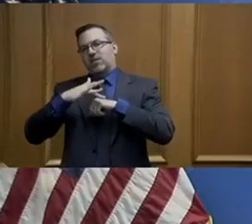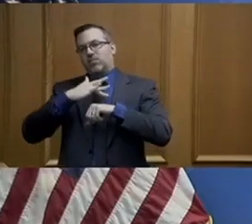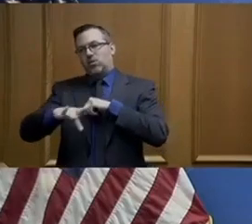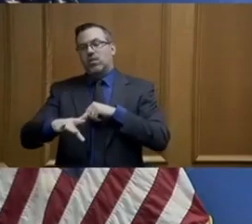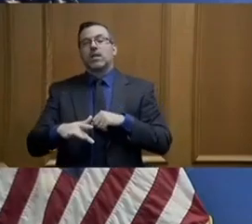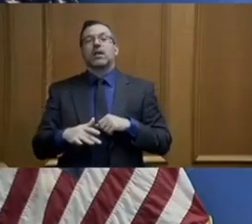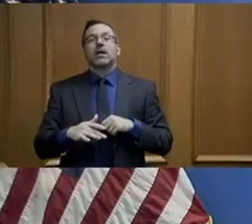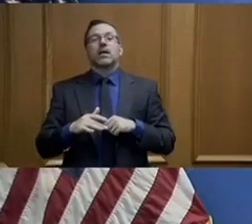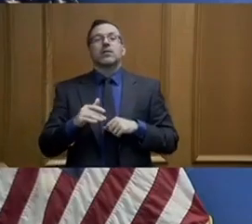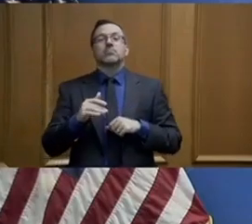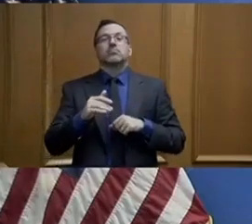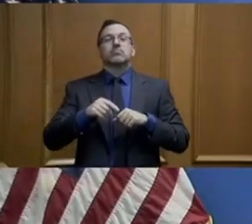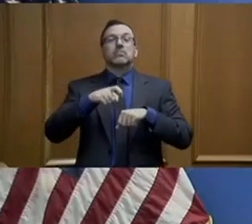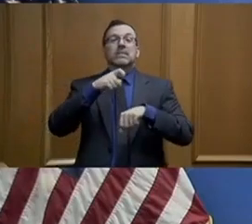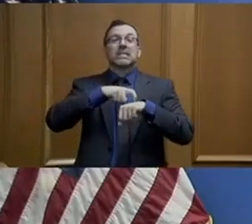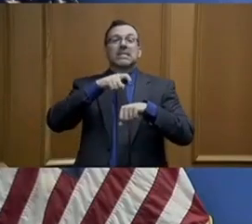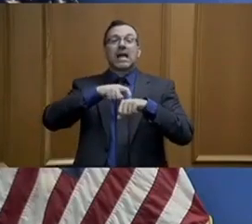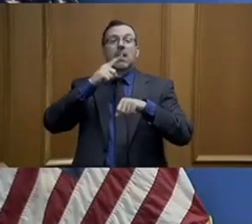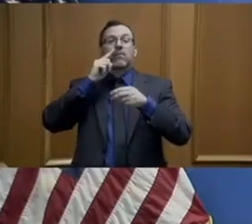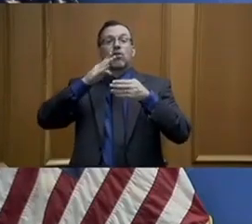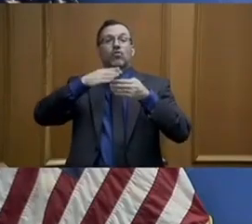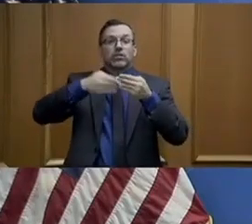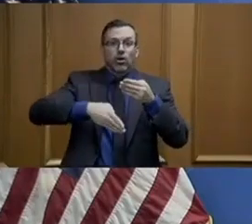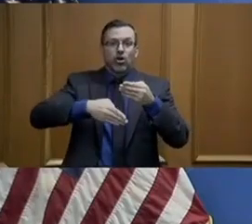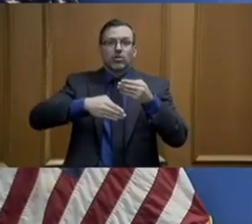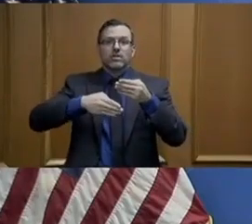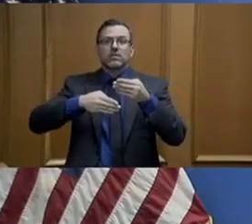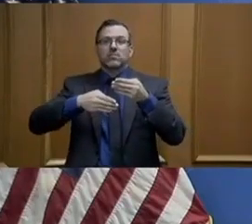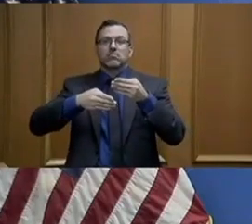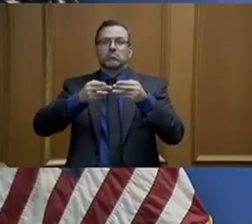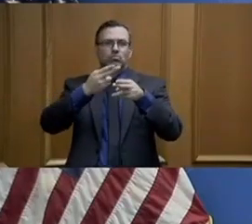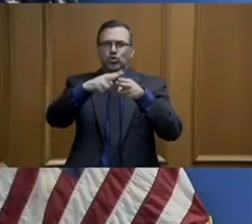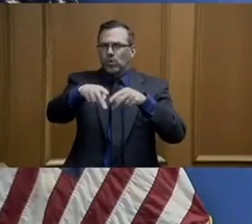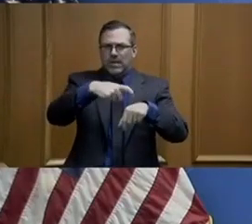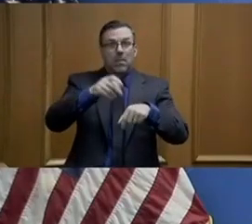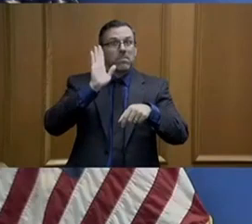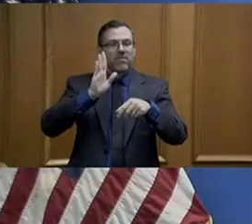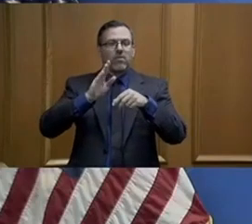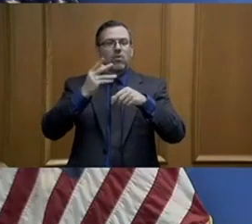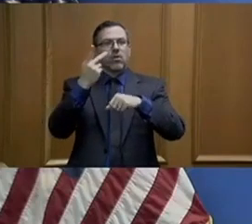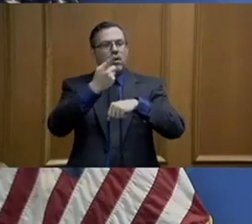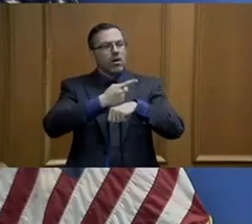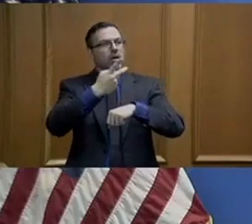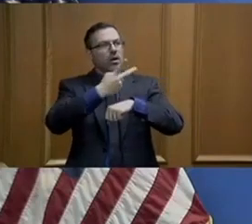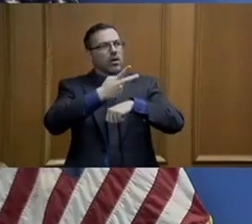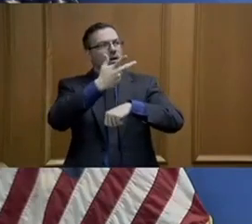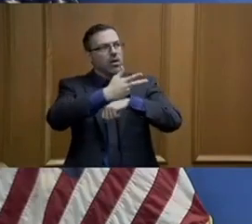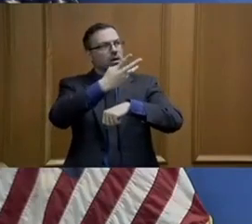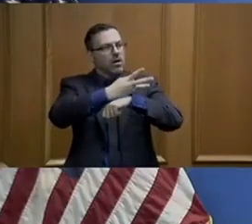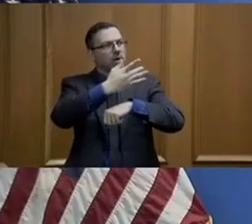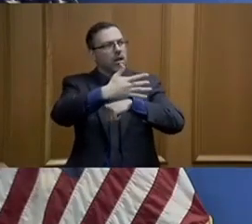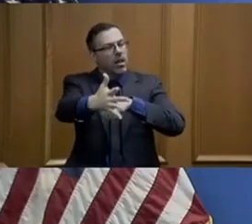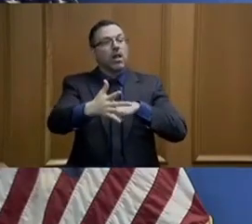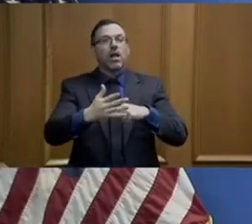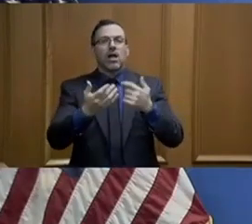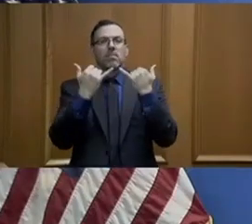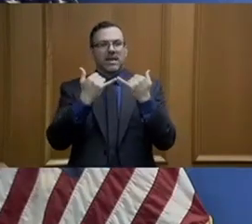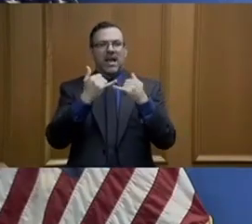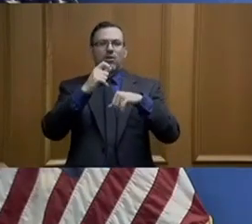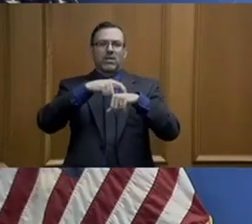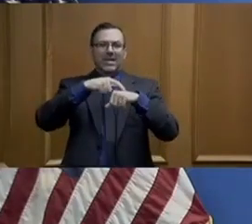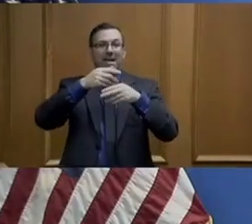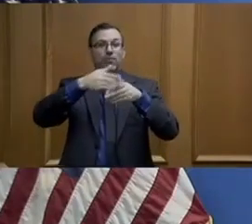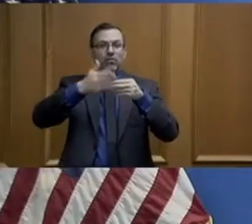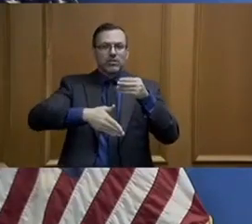improved, where those tests occur are not nearly as important as they once were. But I'll let Dr. Piercy talk